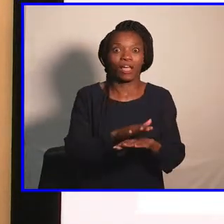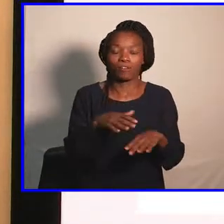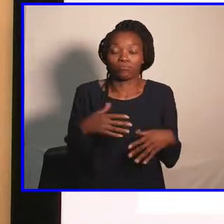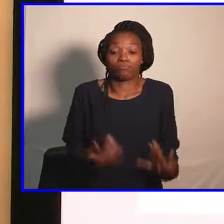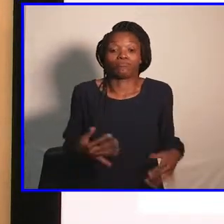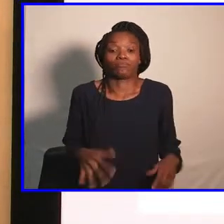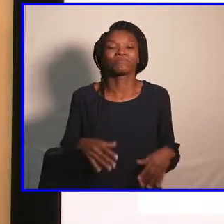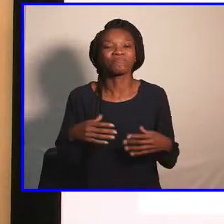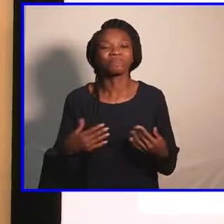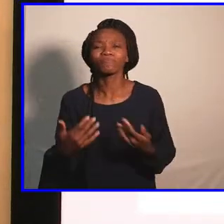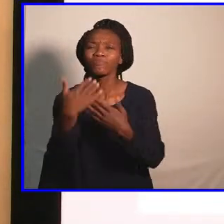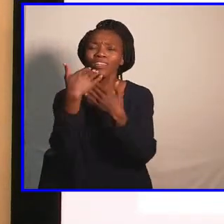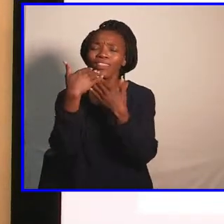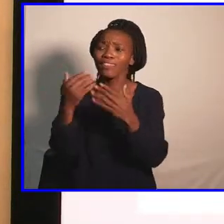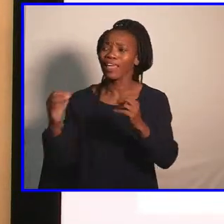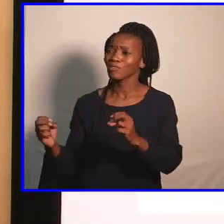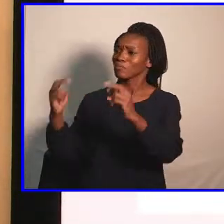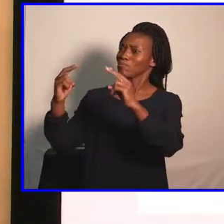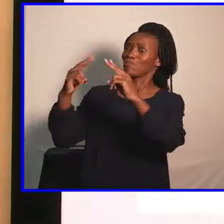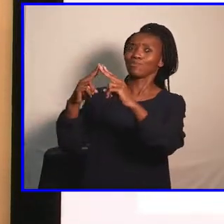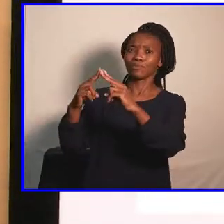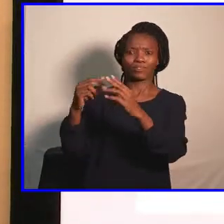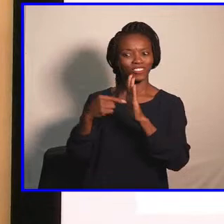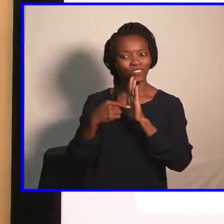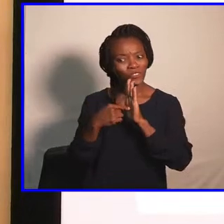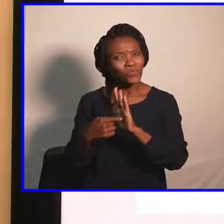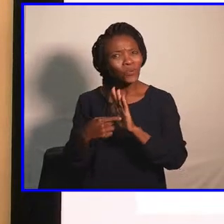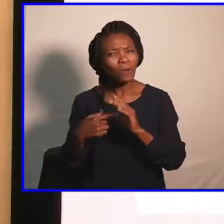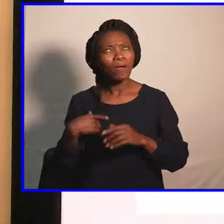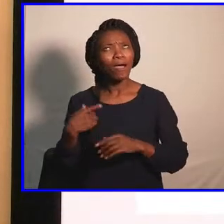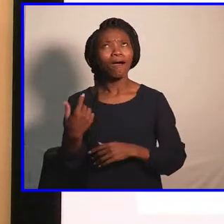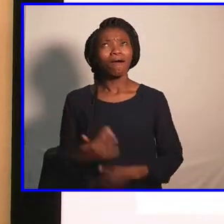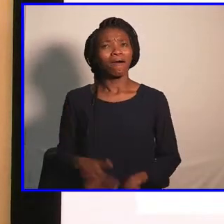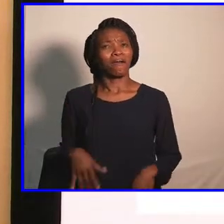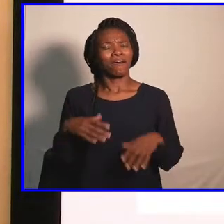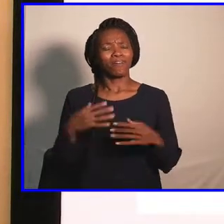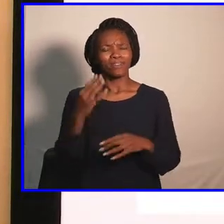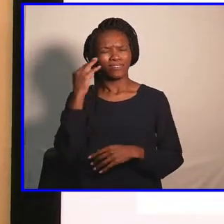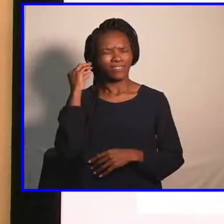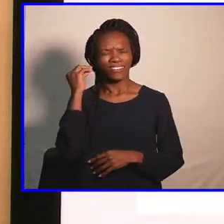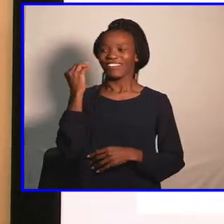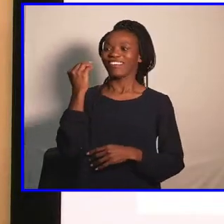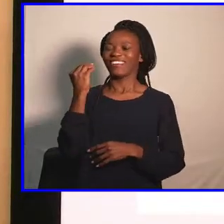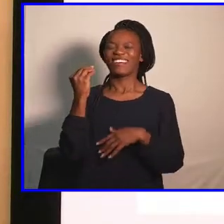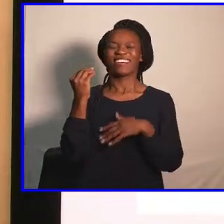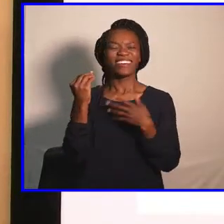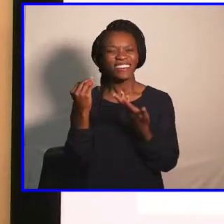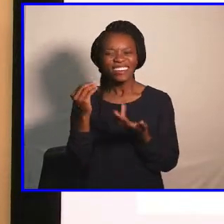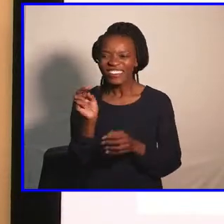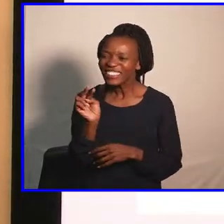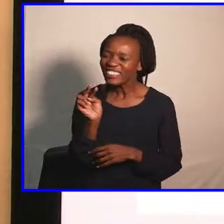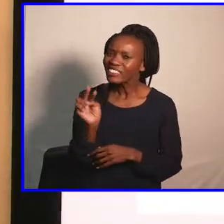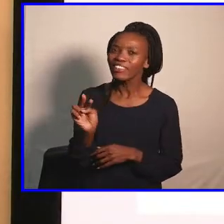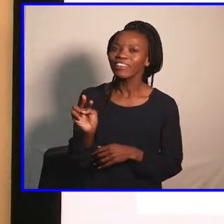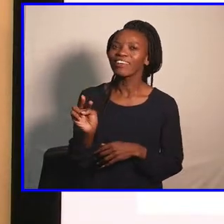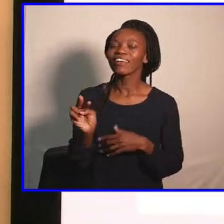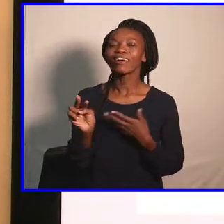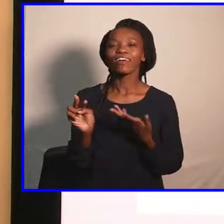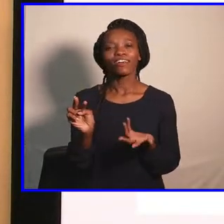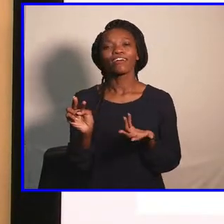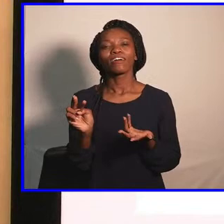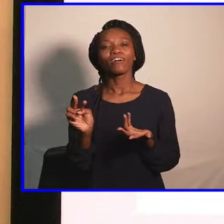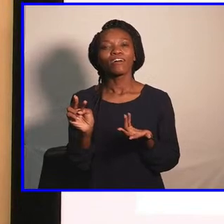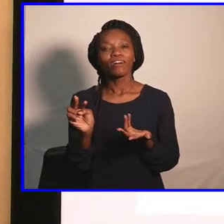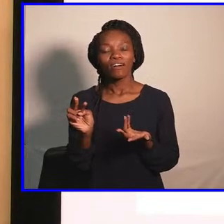much for exposing the bridge, because that just gave me that opportunity of seeing